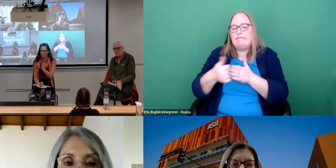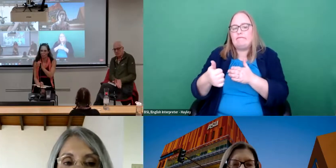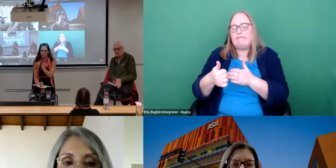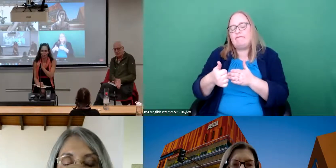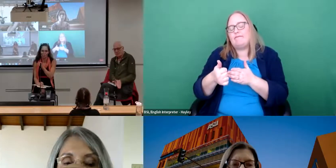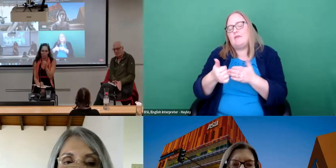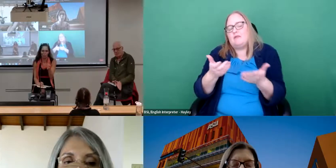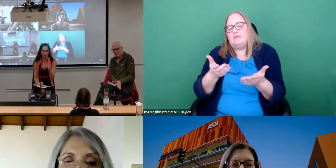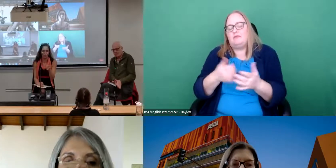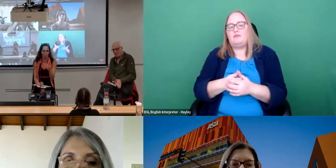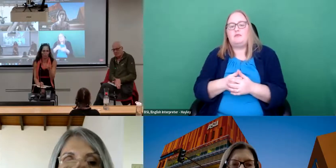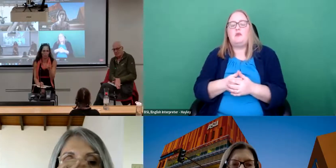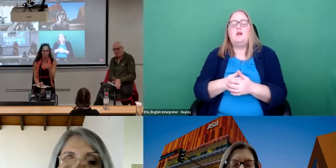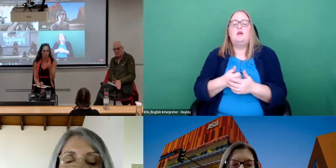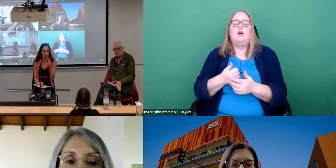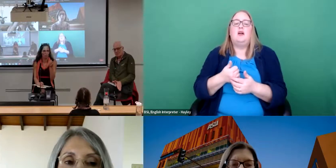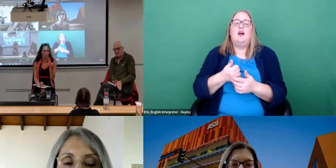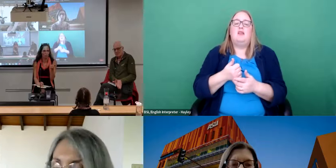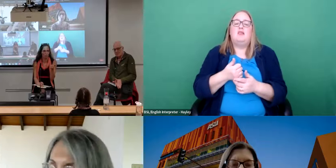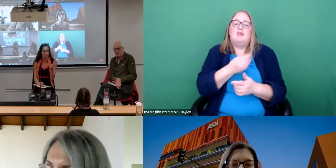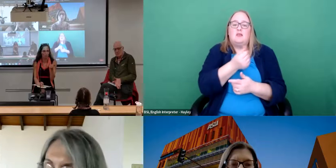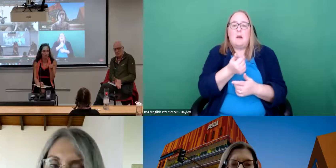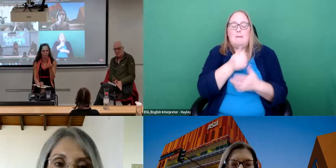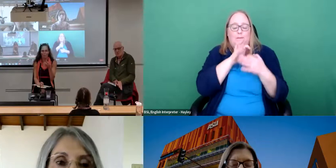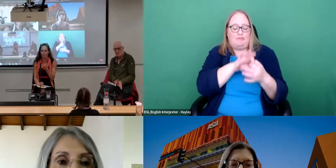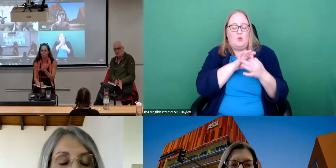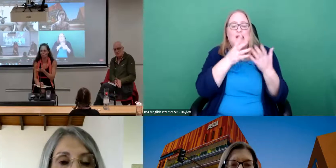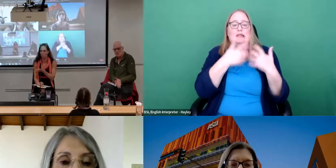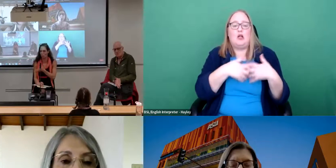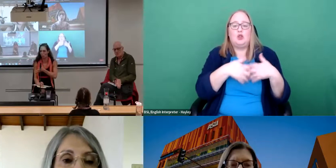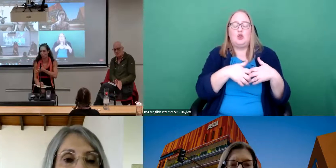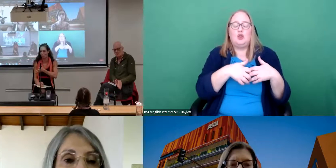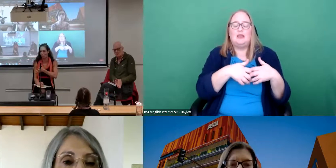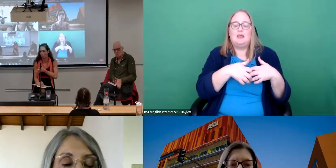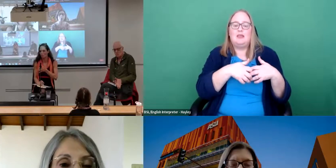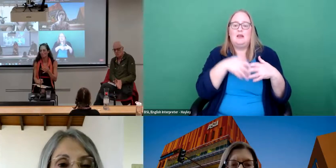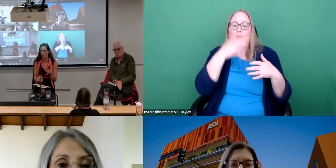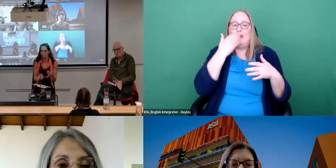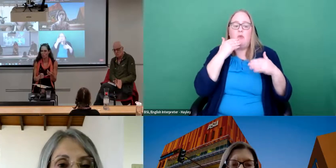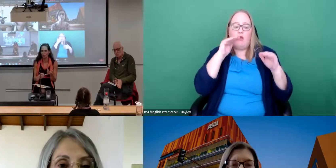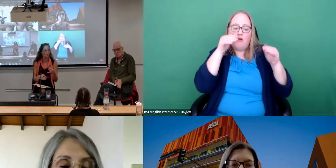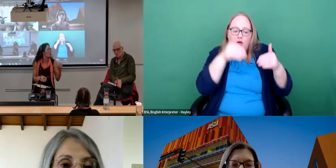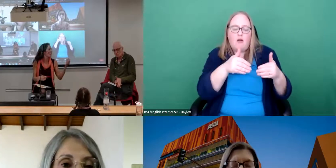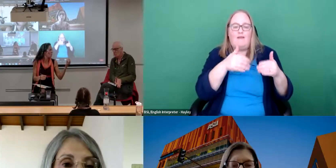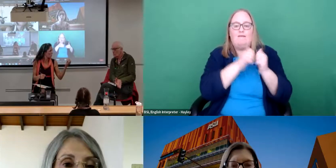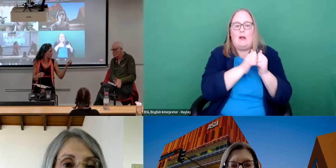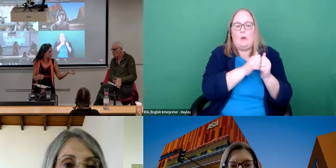engagement with technologies are more valued than others. If we look at policies or what kind of outcomes people focus on, it's